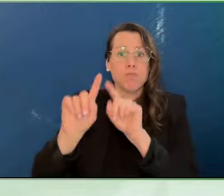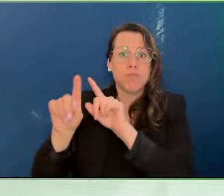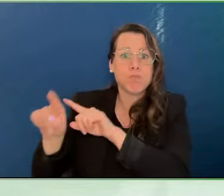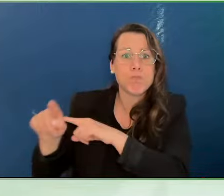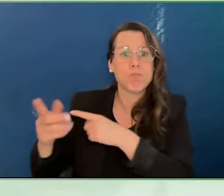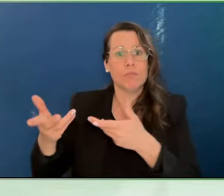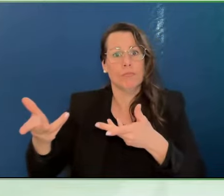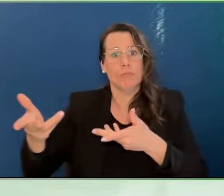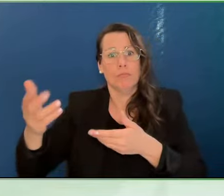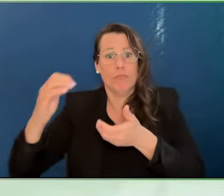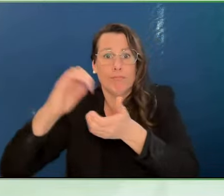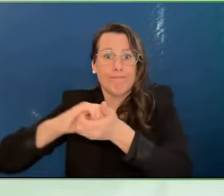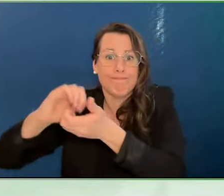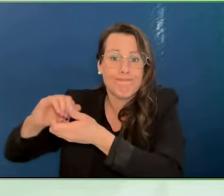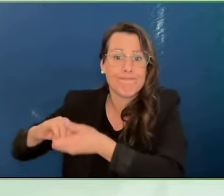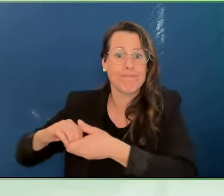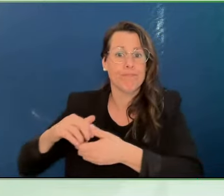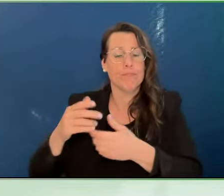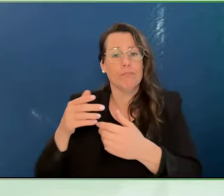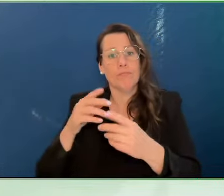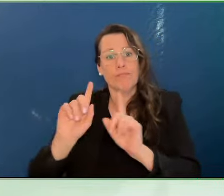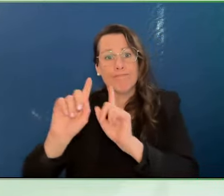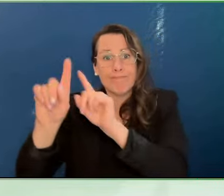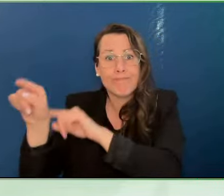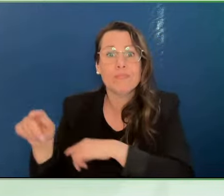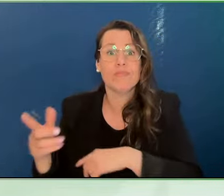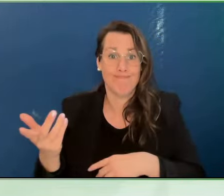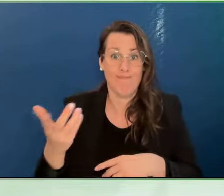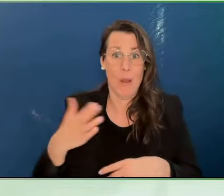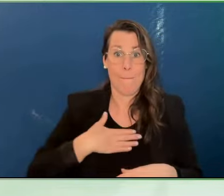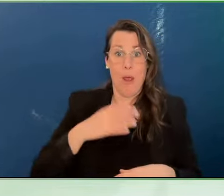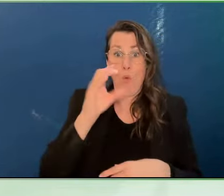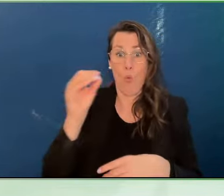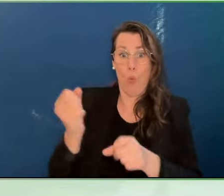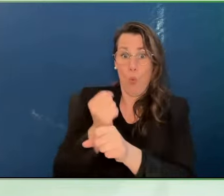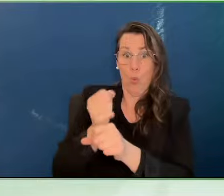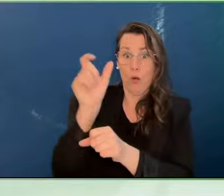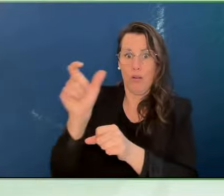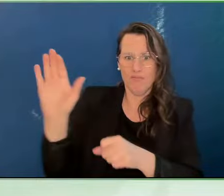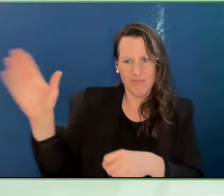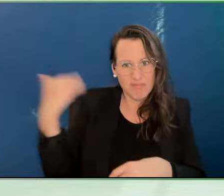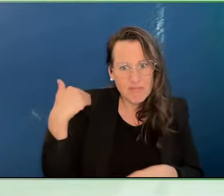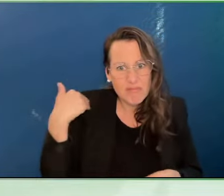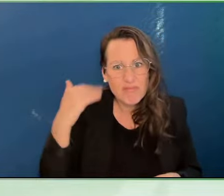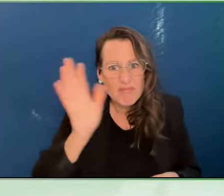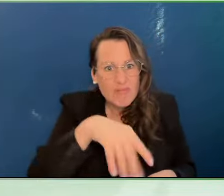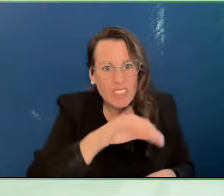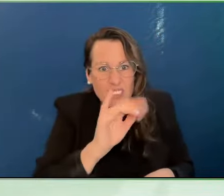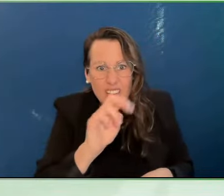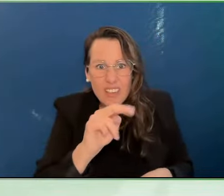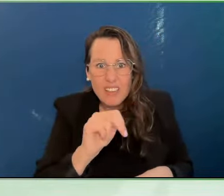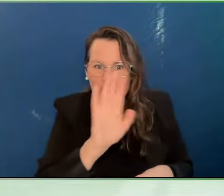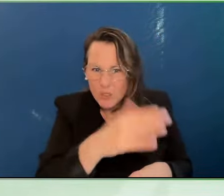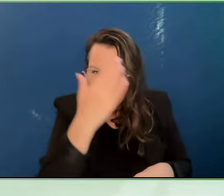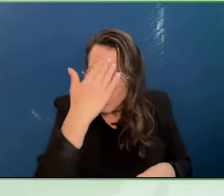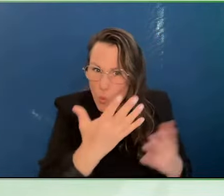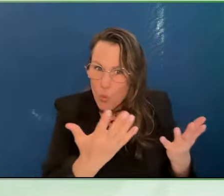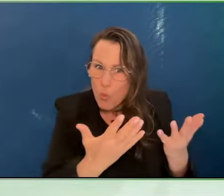remember the last conference, I think, was in May this year, which will be in June. So when do you start and then when is the hot phase, so to